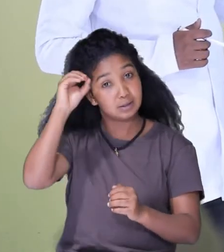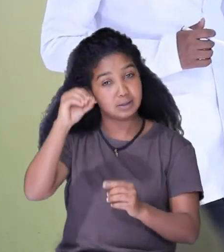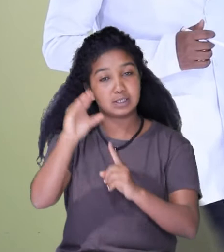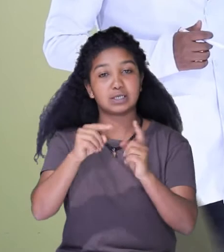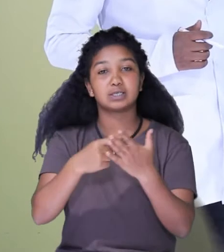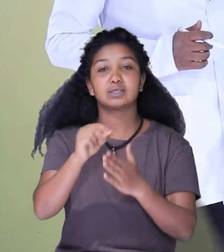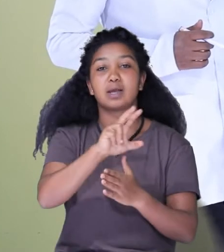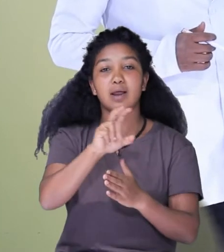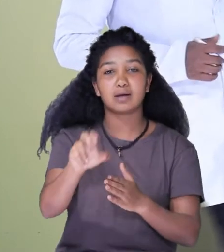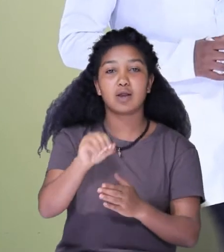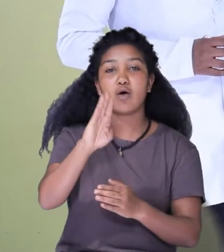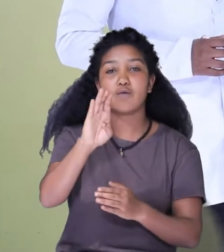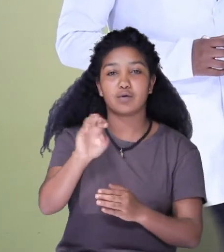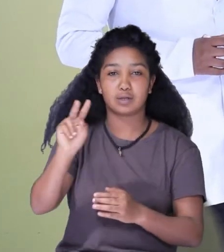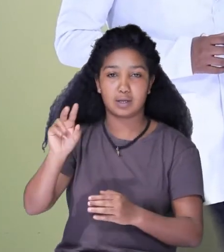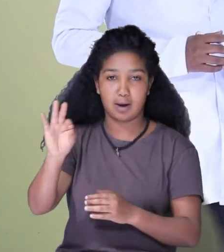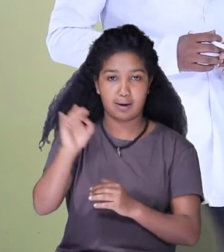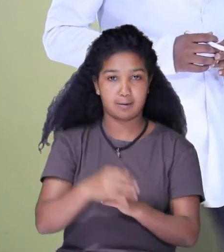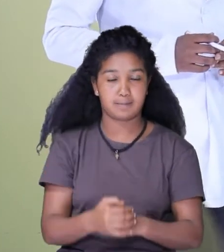is 349.